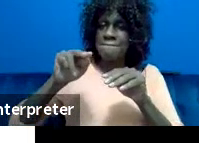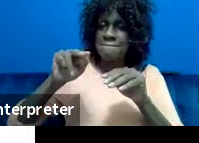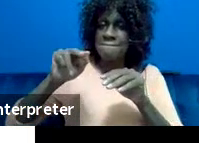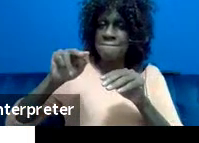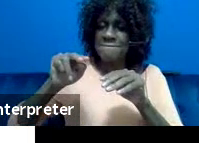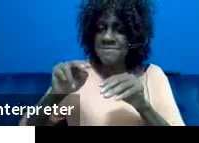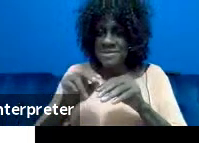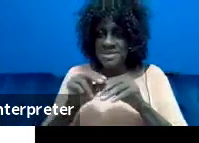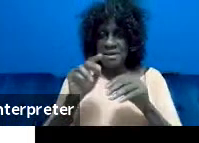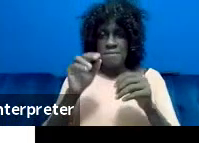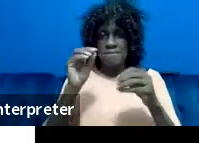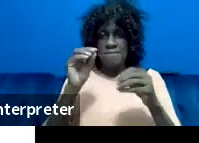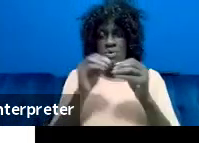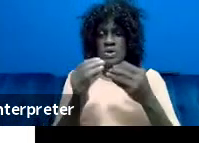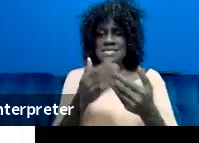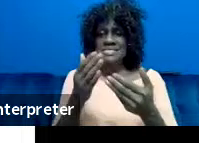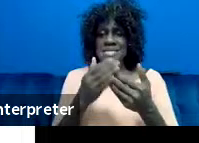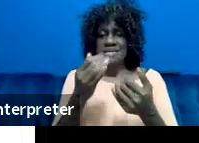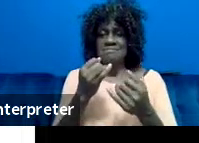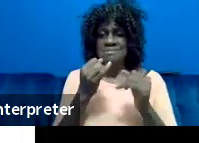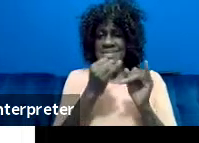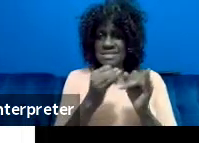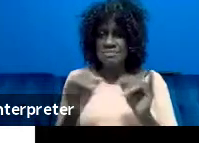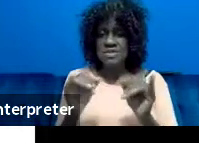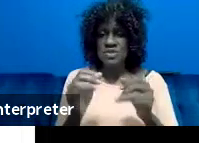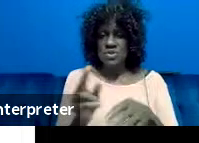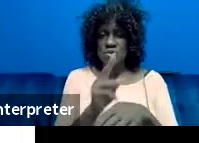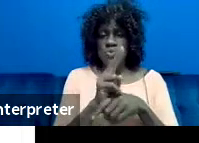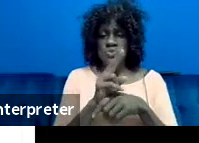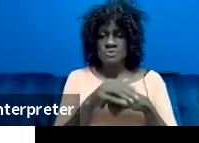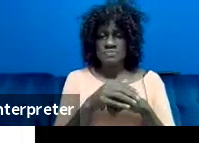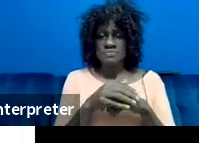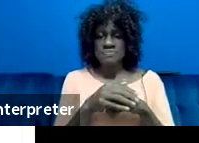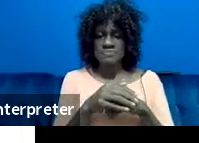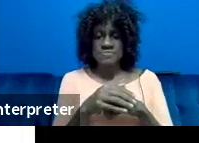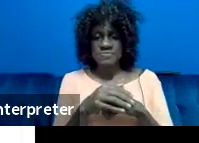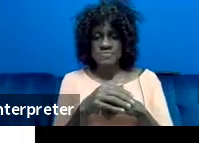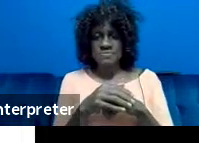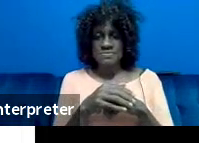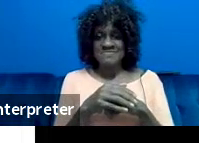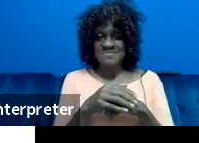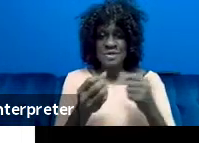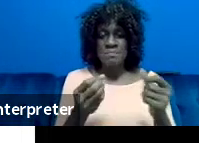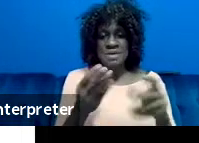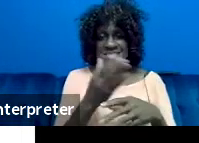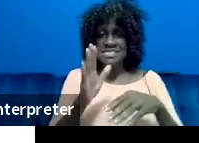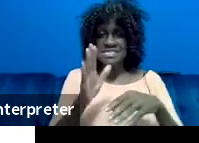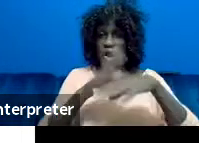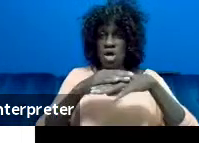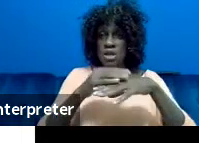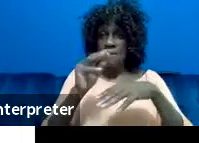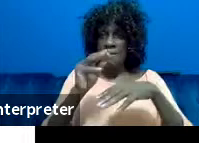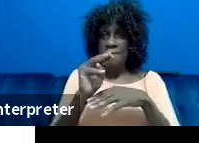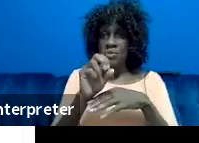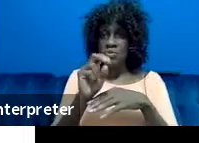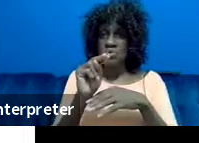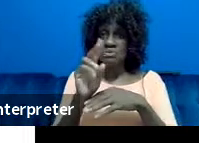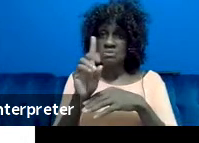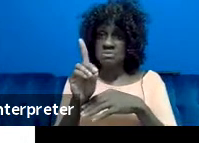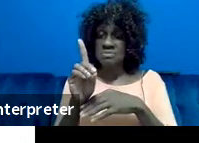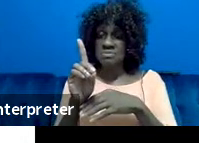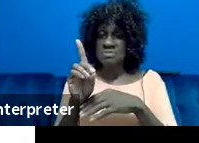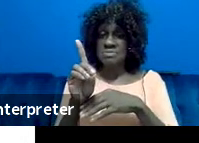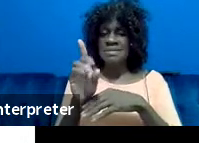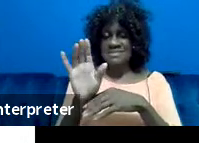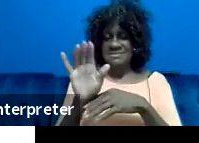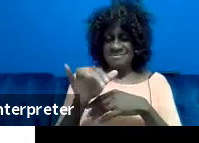easier and more independently usable. So lots of things up on a mound, composite play